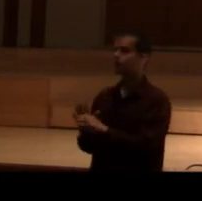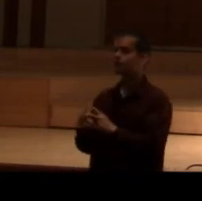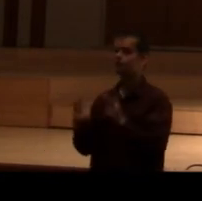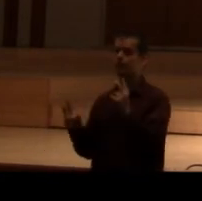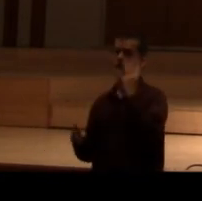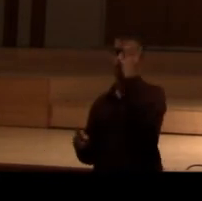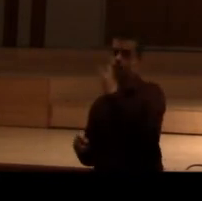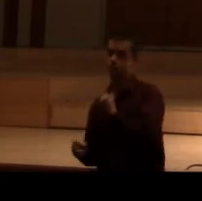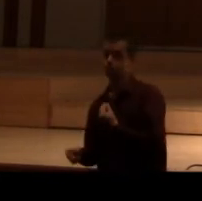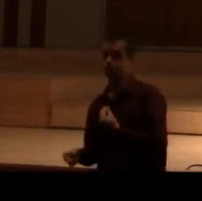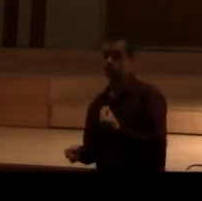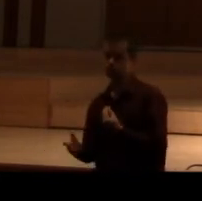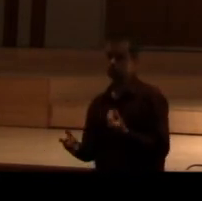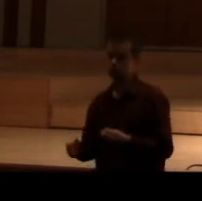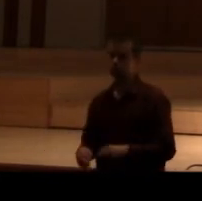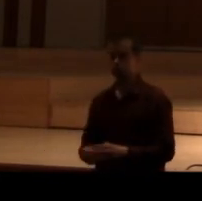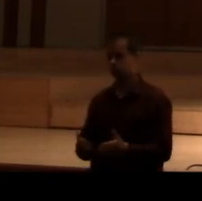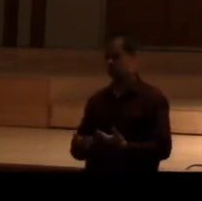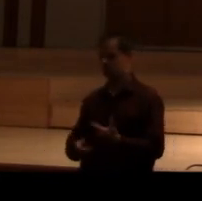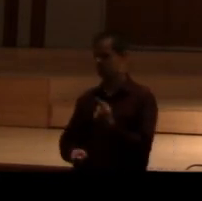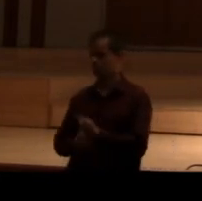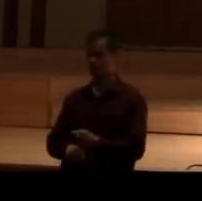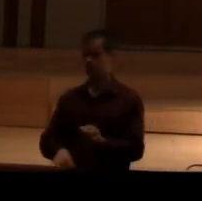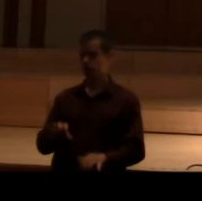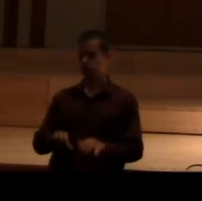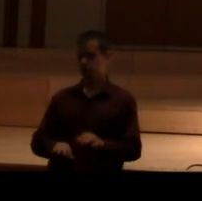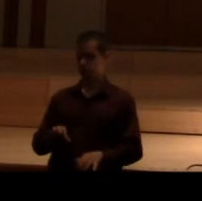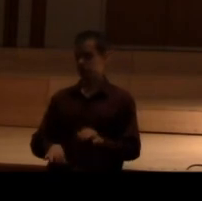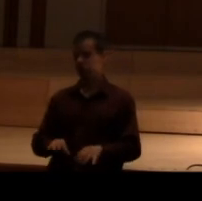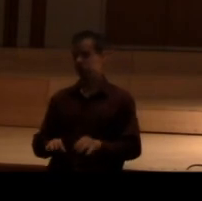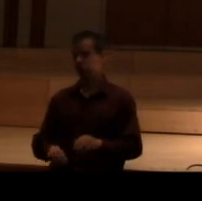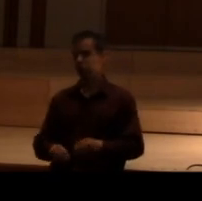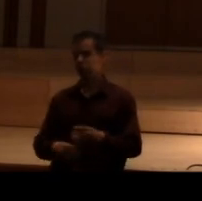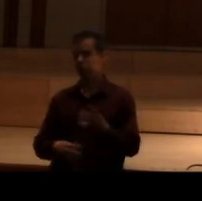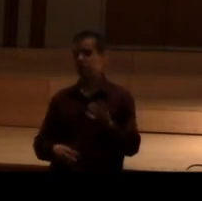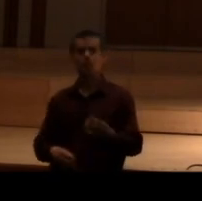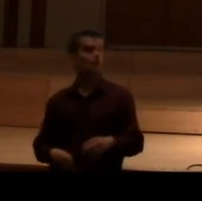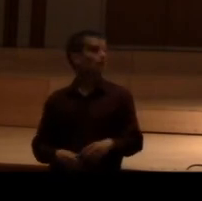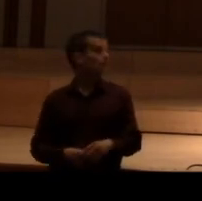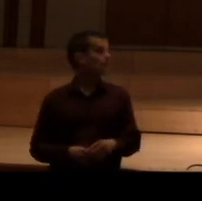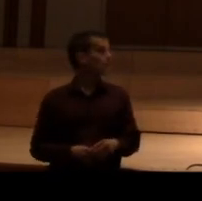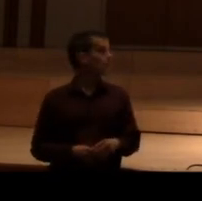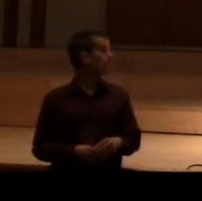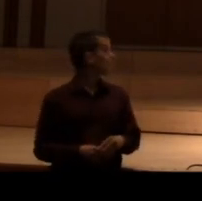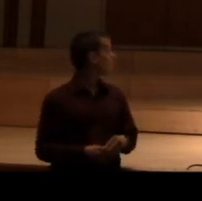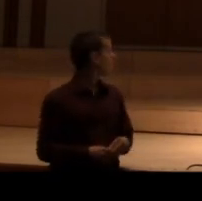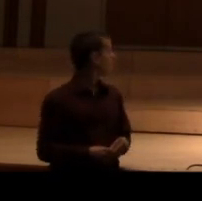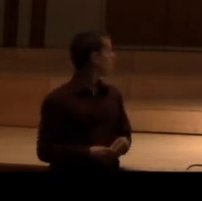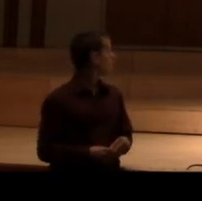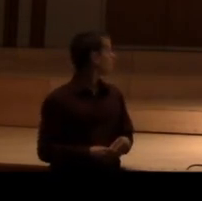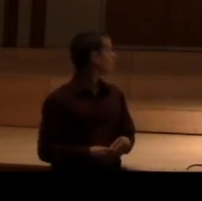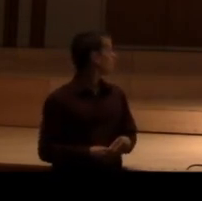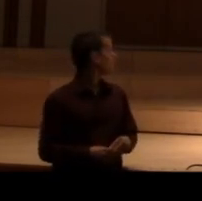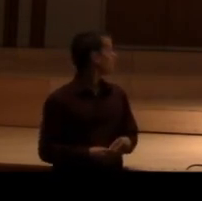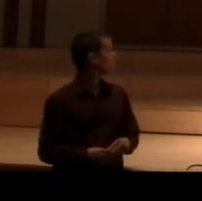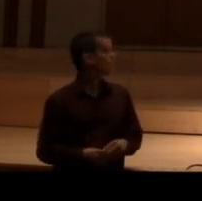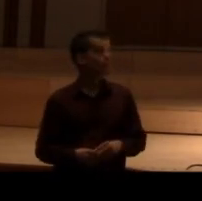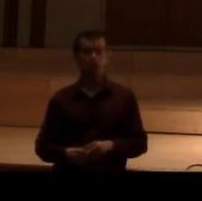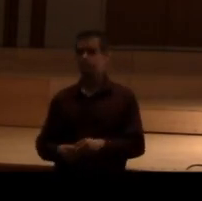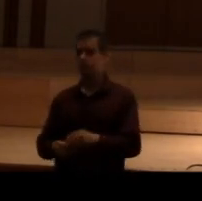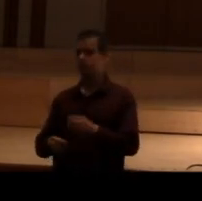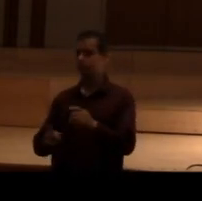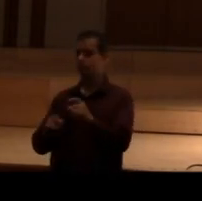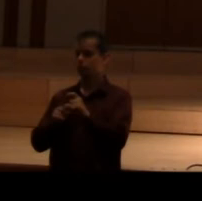beautiful. So, easy, right? I start typing this up, and I open up, so I'm opening up my Word document, making this list of